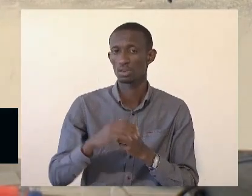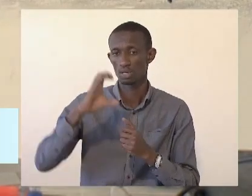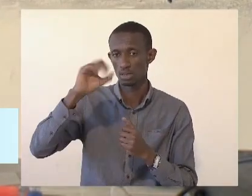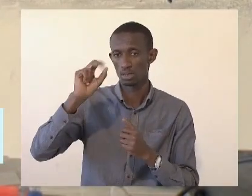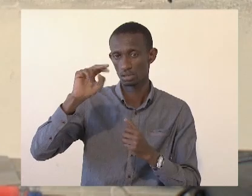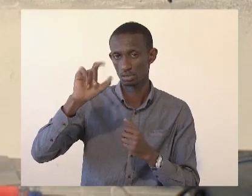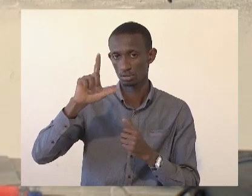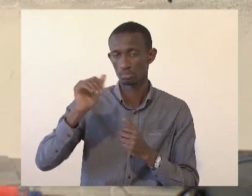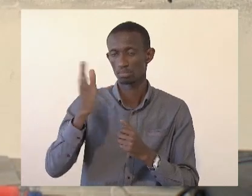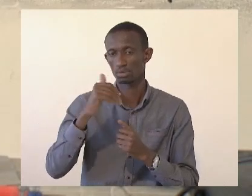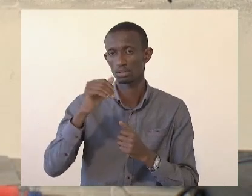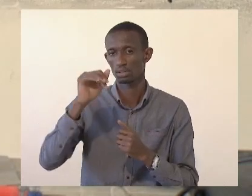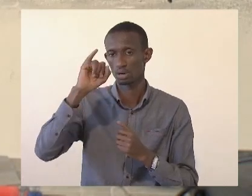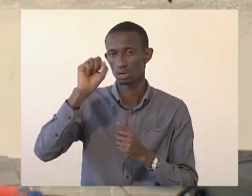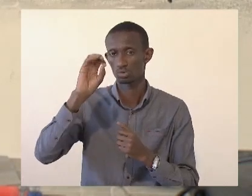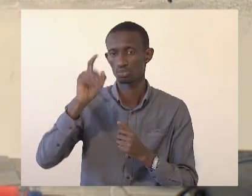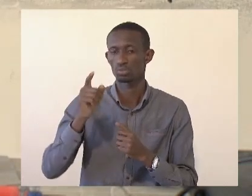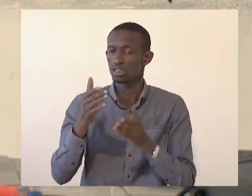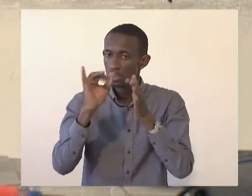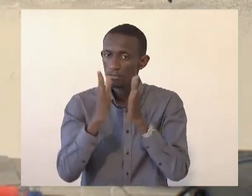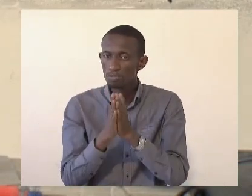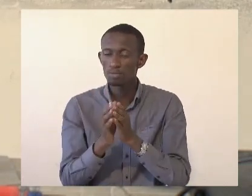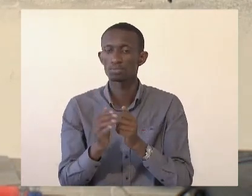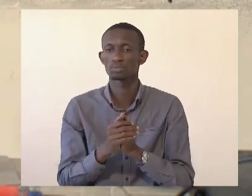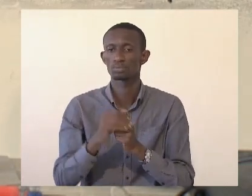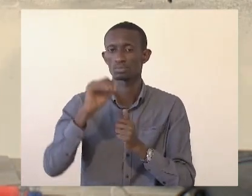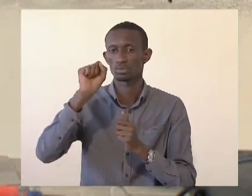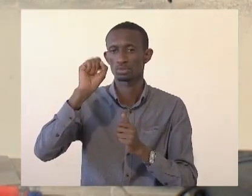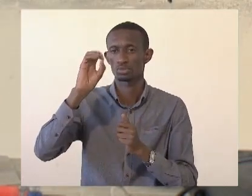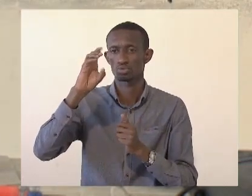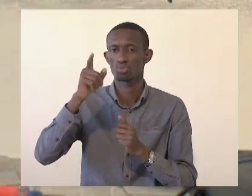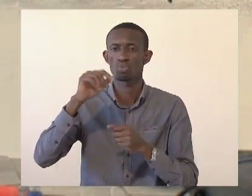When it reacts with sulfur dioxide, what will be produced?